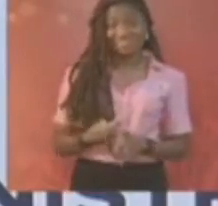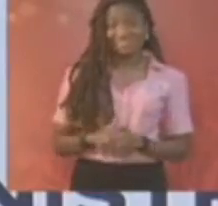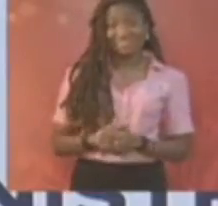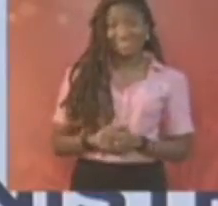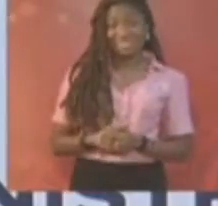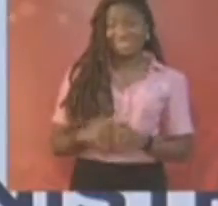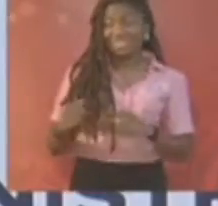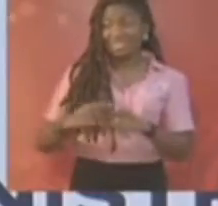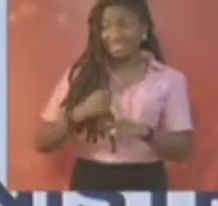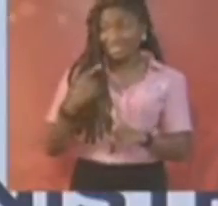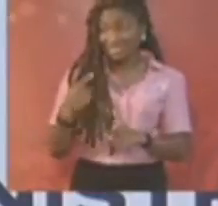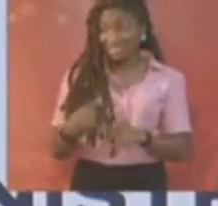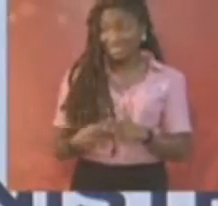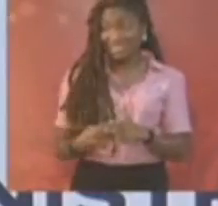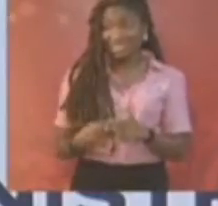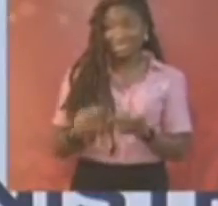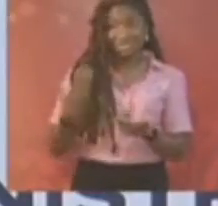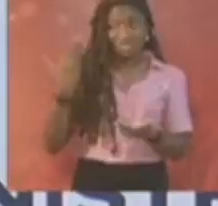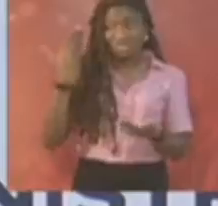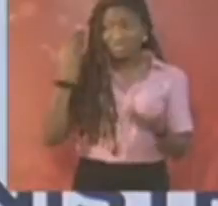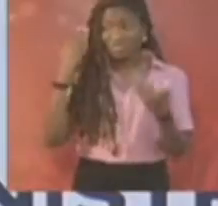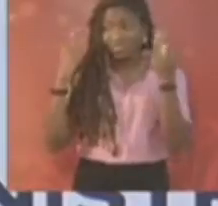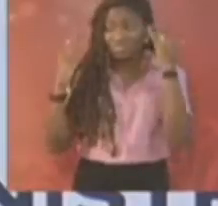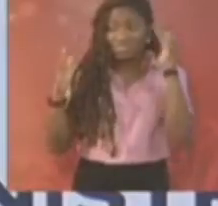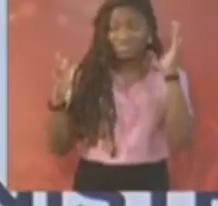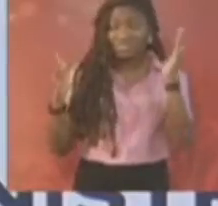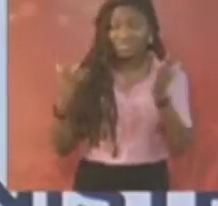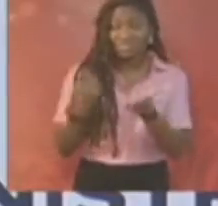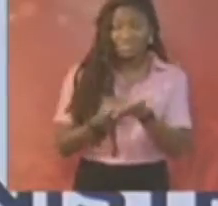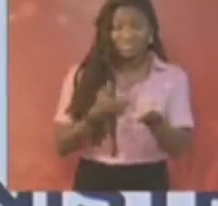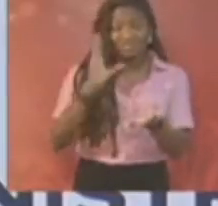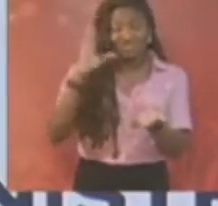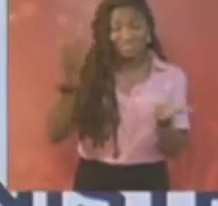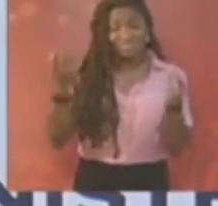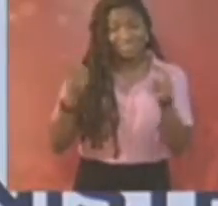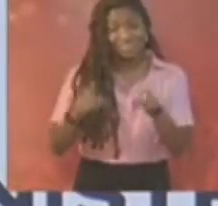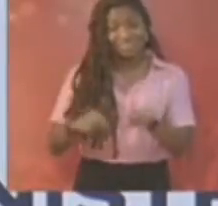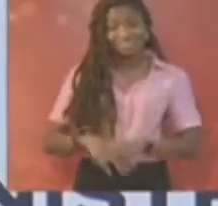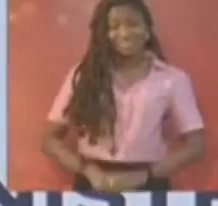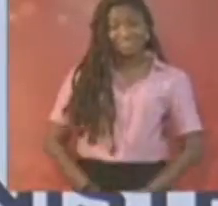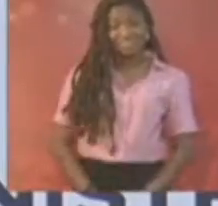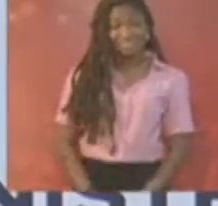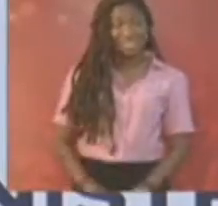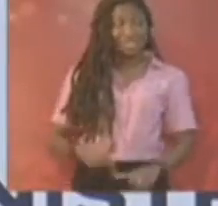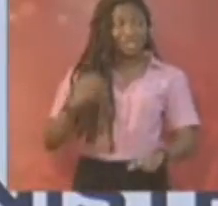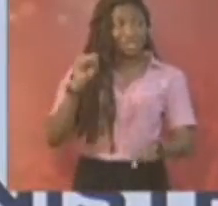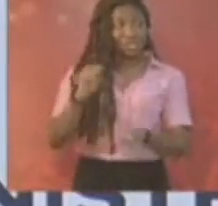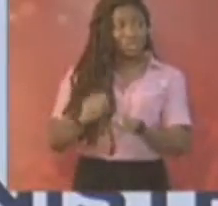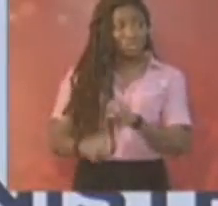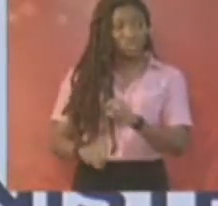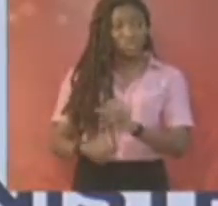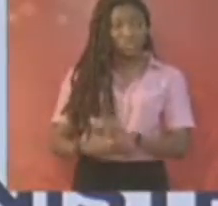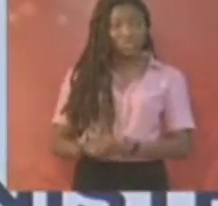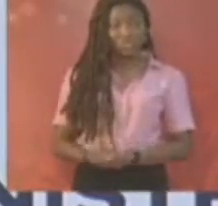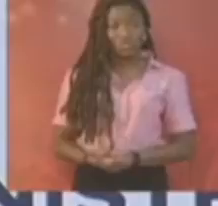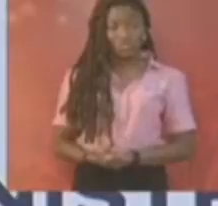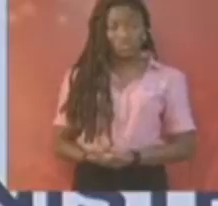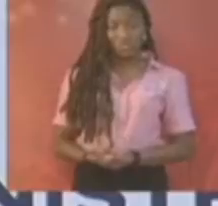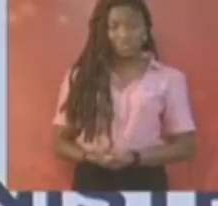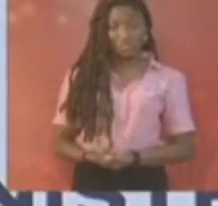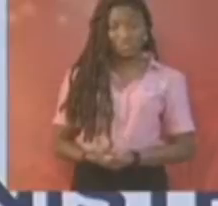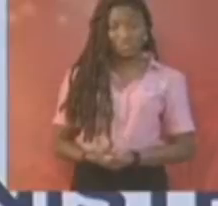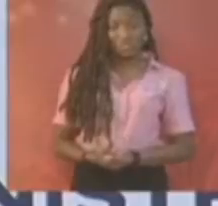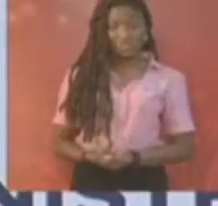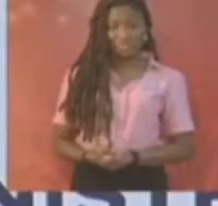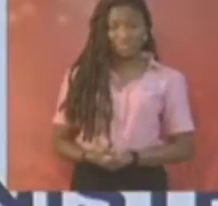whichever workplace or whichever gathering place they find themselves in. So the extent to which we can